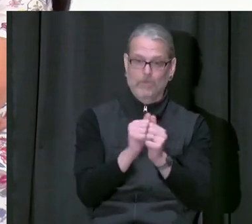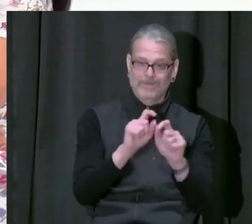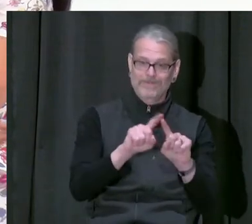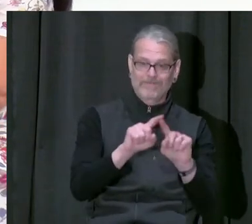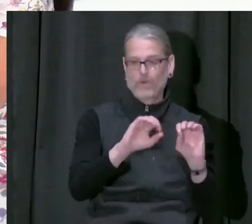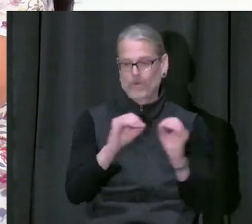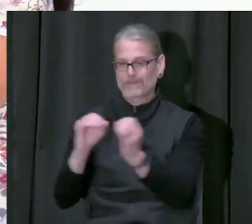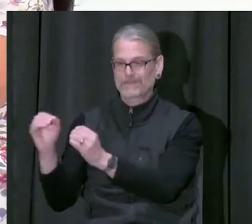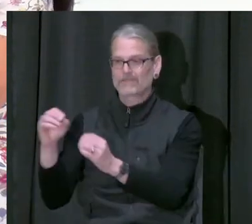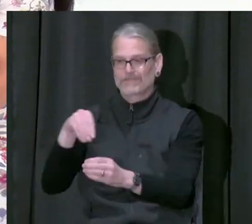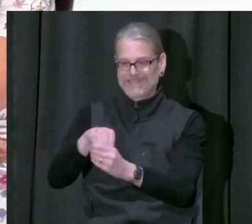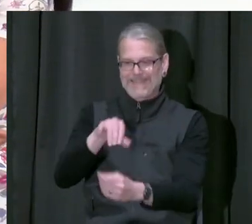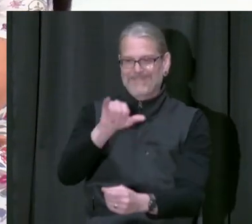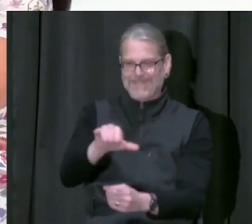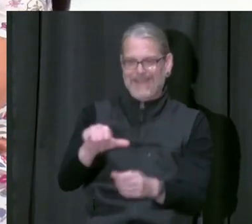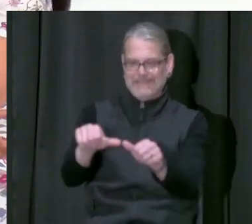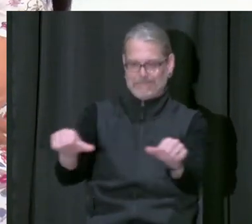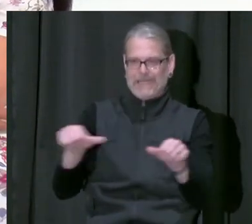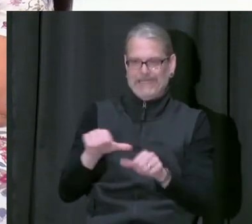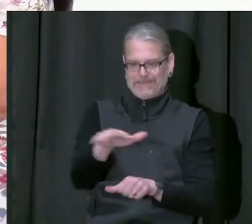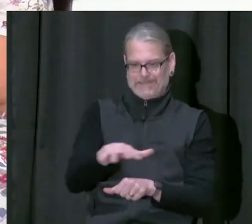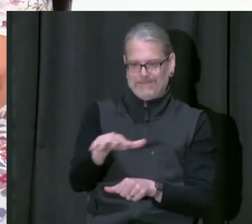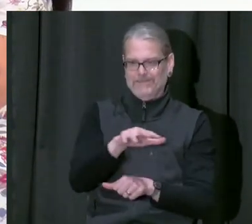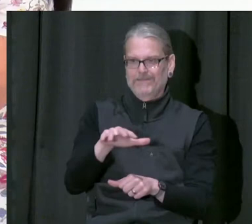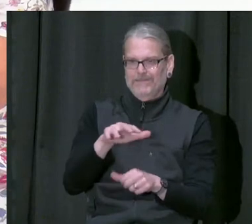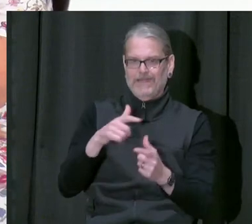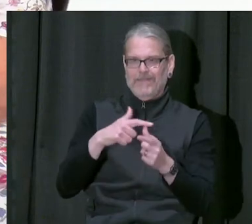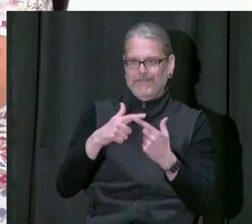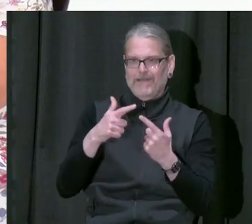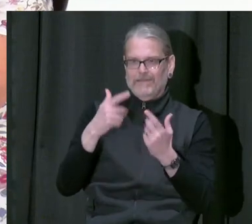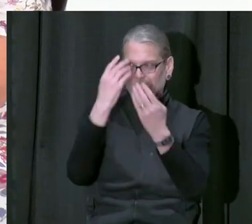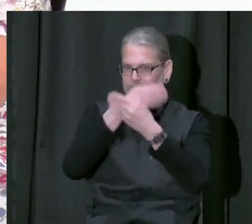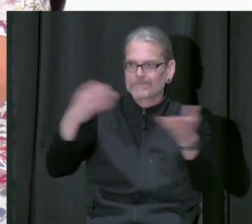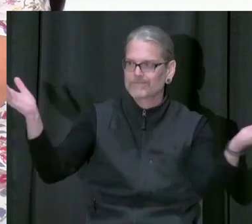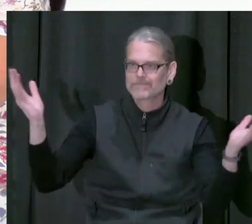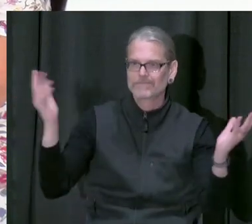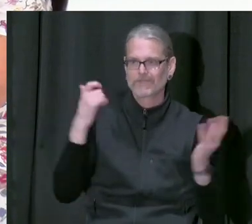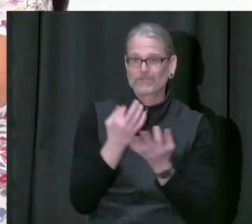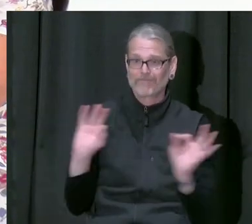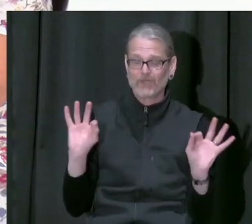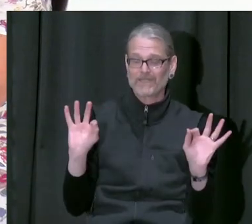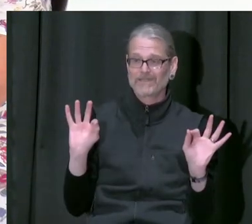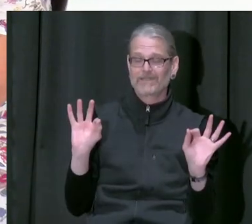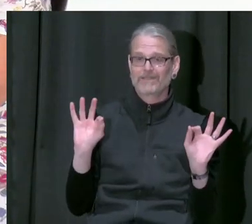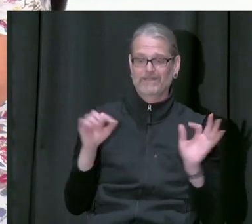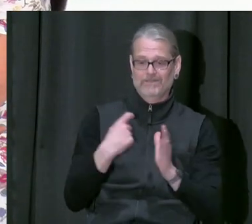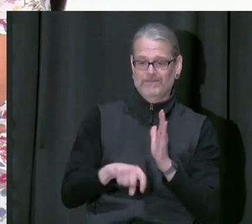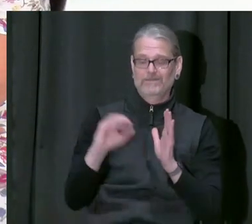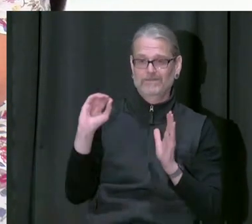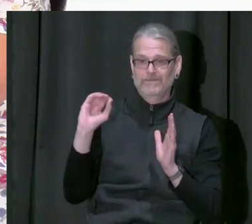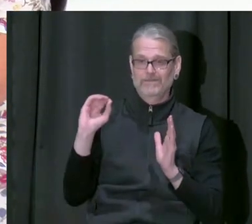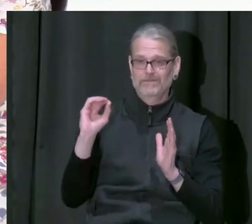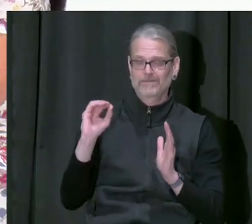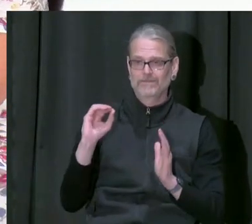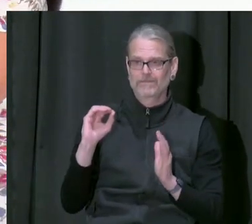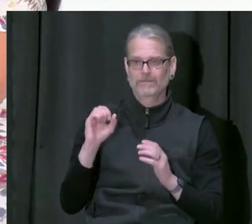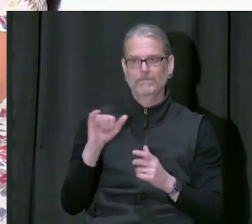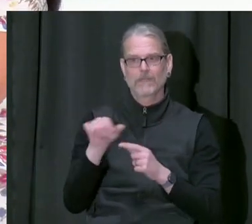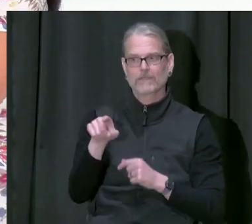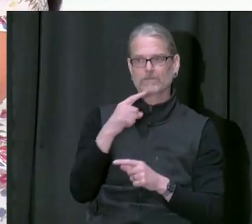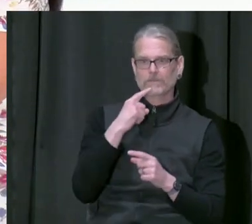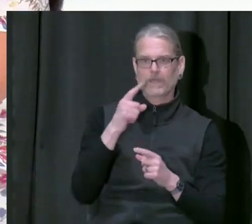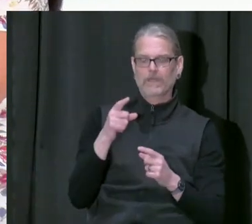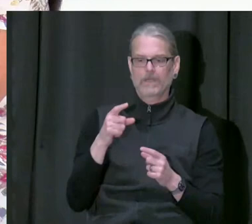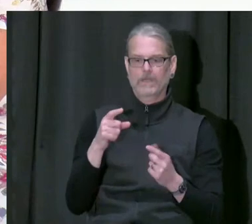that are in this space, help get the word out. It's free, so it's not, it doesn't cost, but, when you're saying if I want to